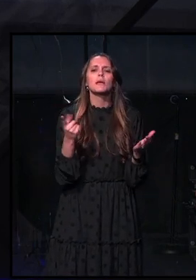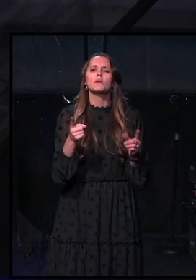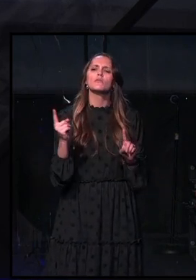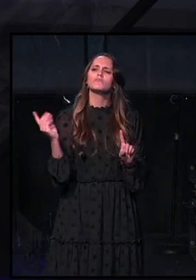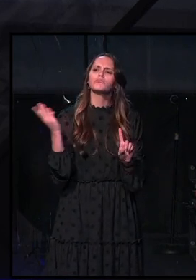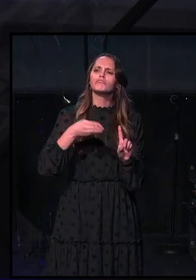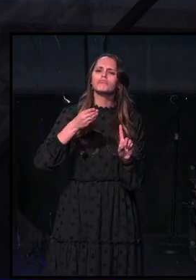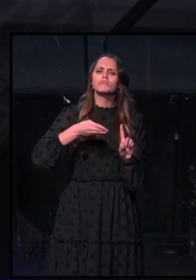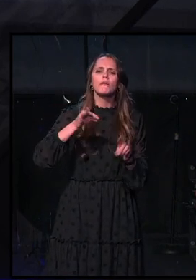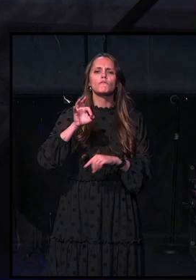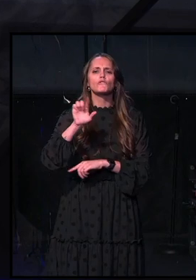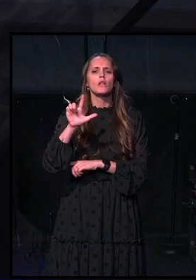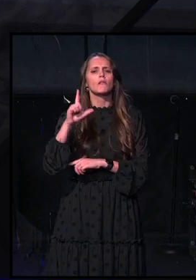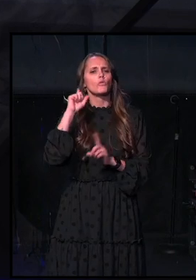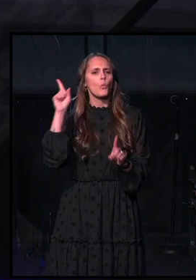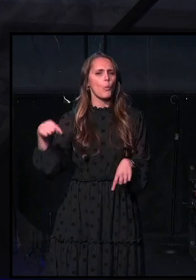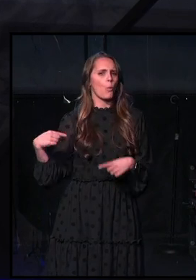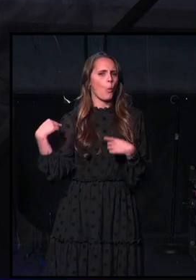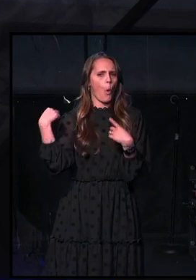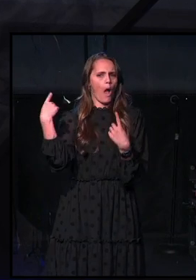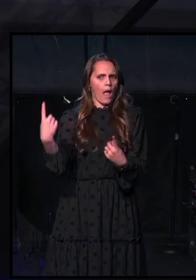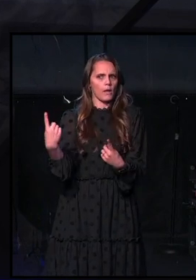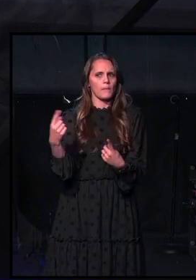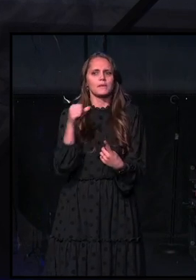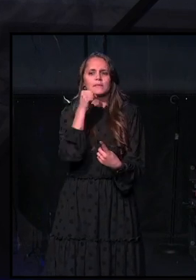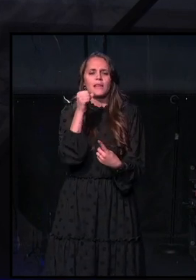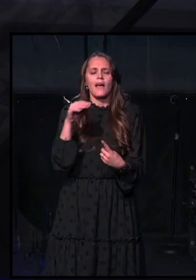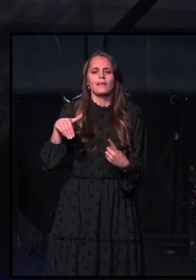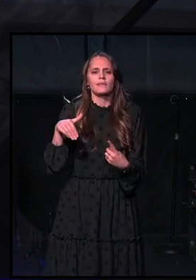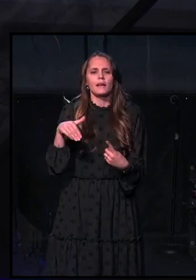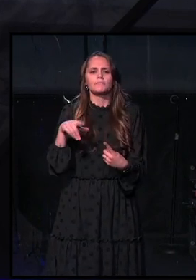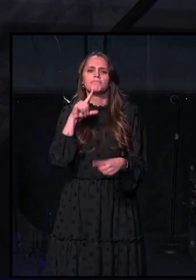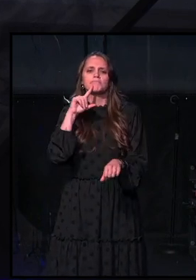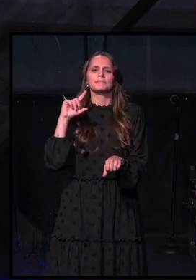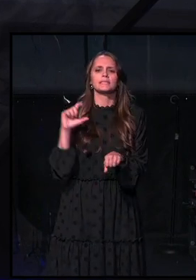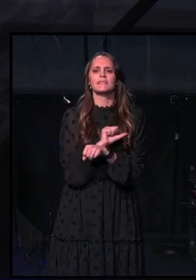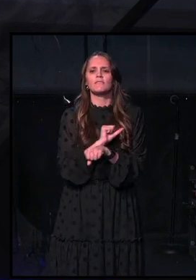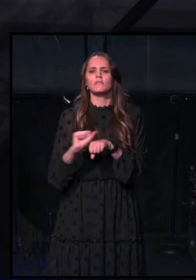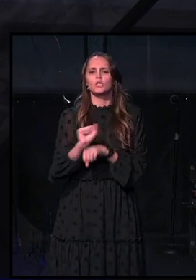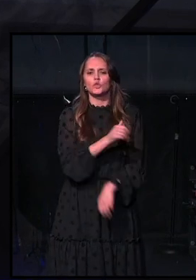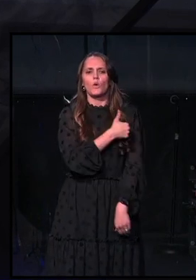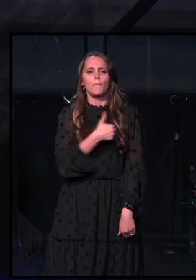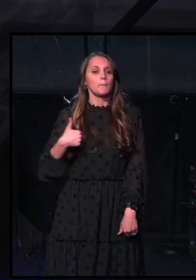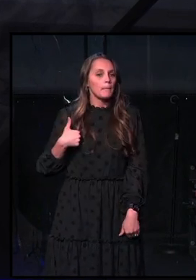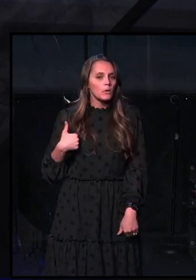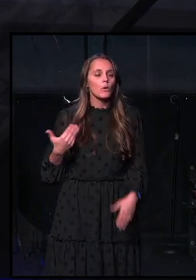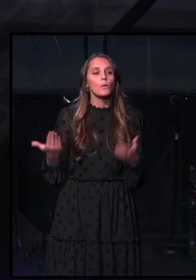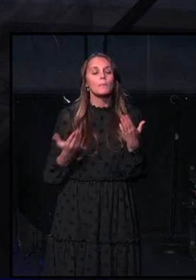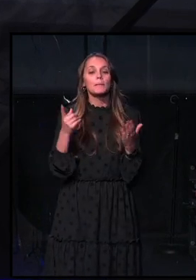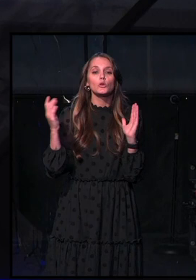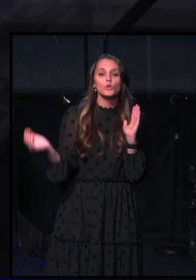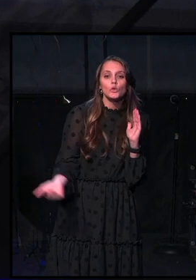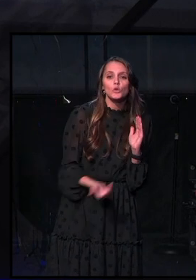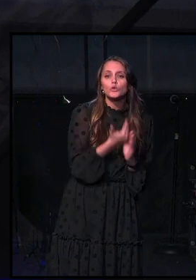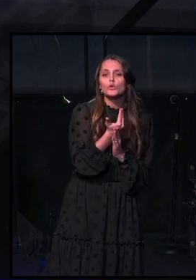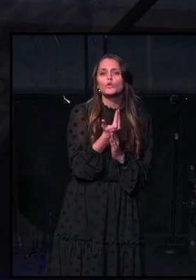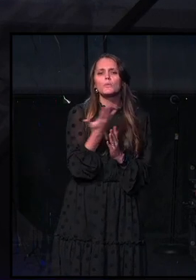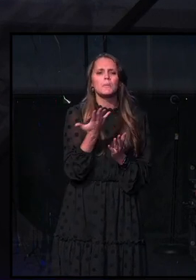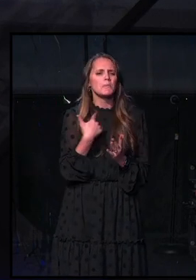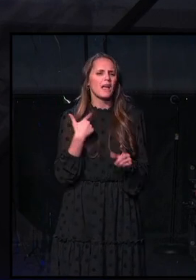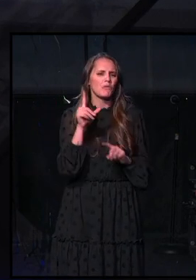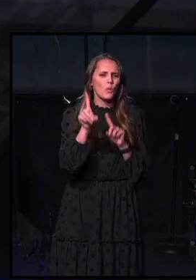Frontline for a while, but you haven't become an official member, or maybe you're new and you just have questions about doctrine, what we